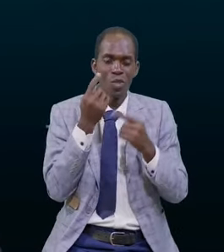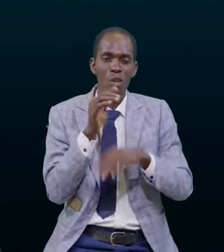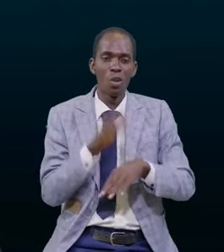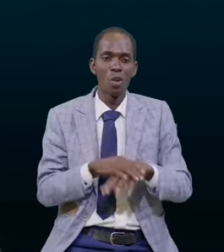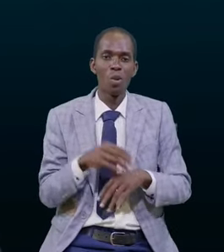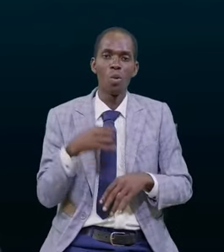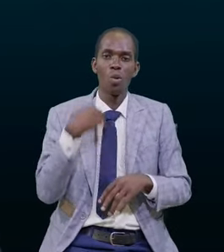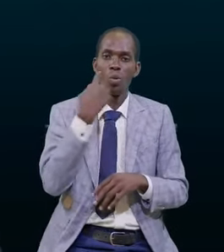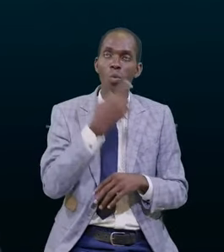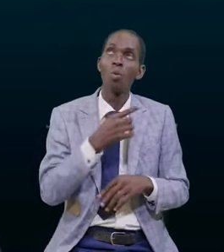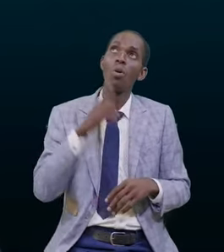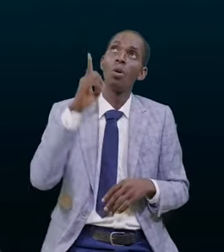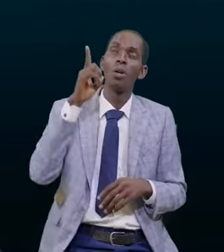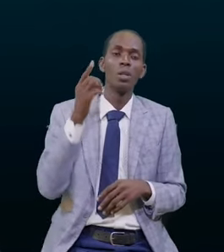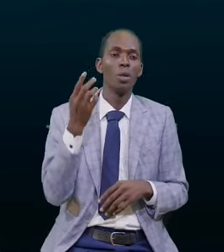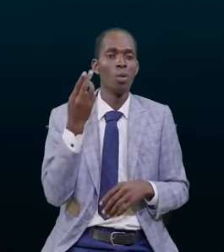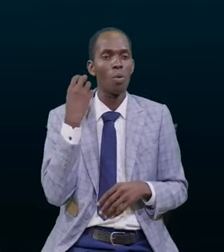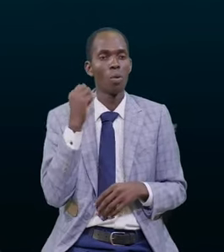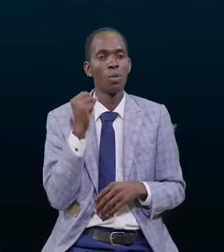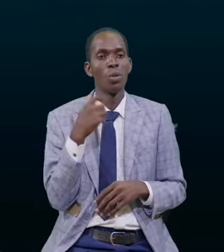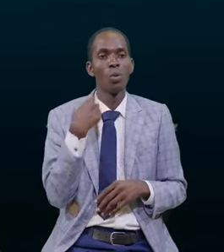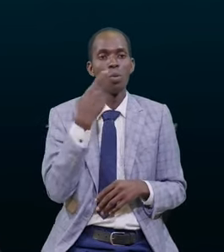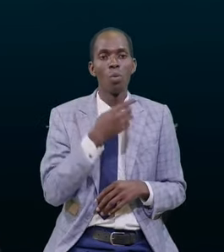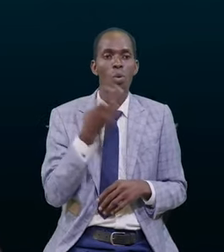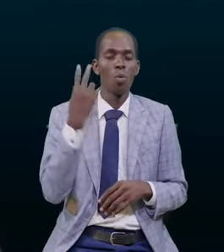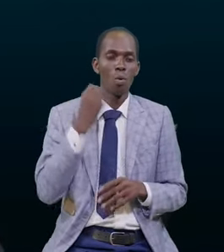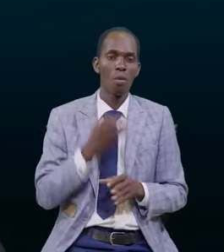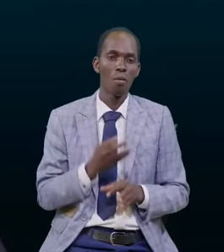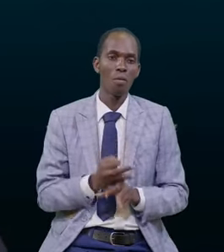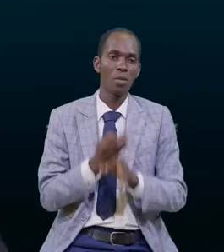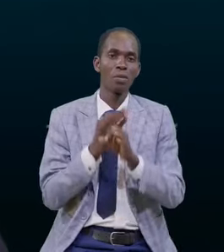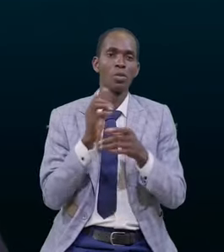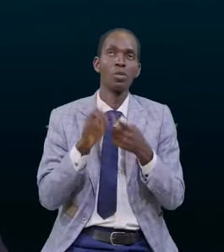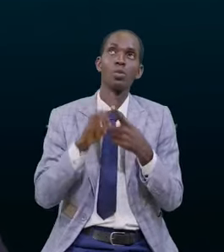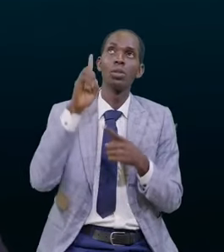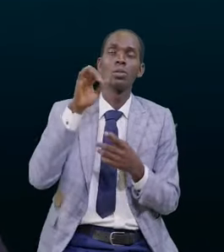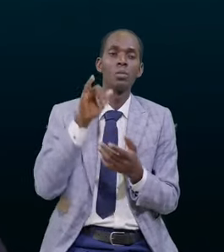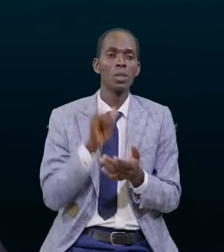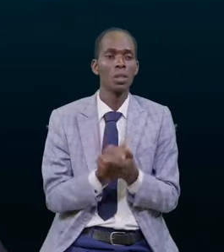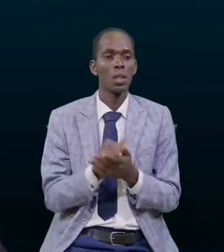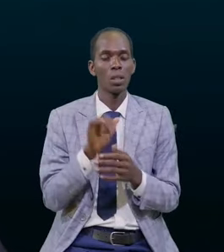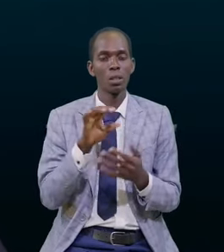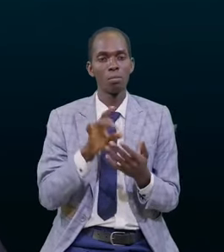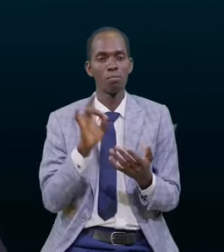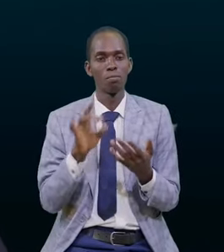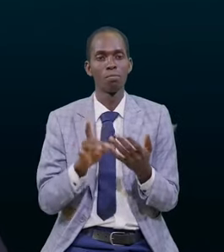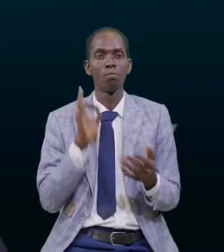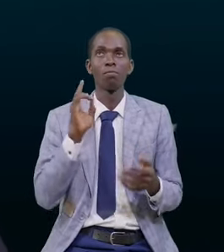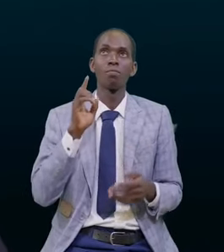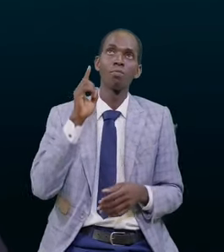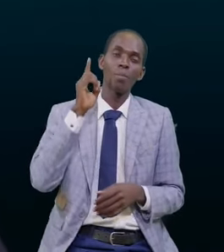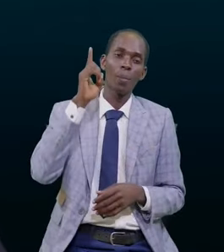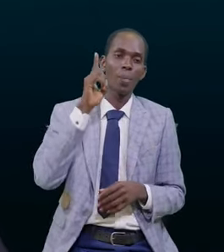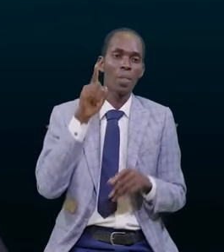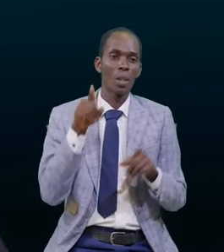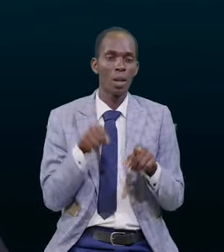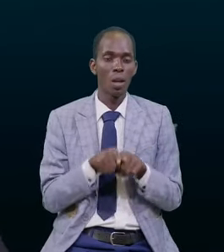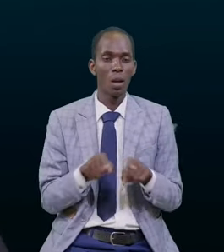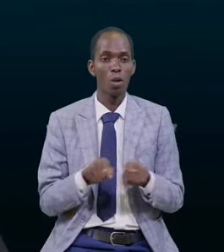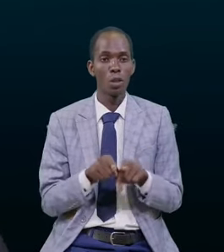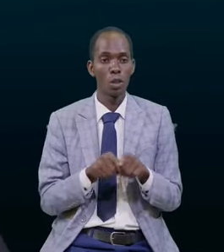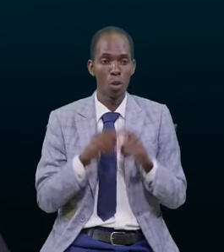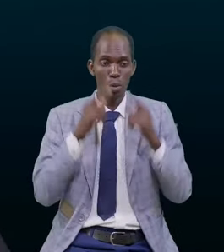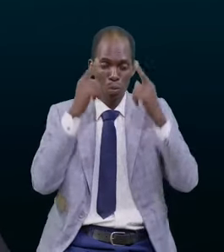consider him who was faithful to him that appointed him as also Moses was faithful in